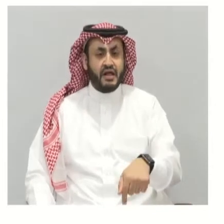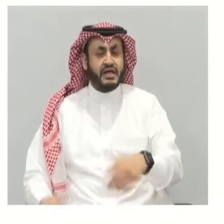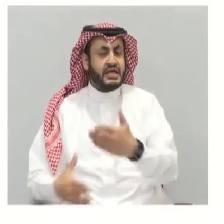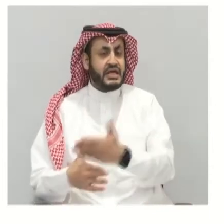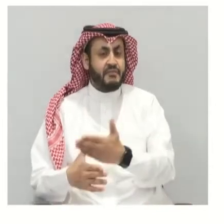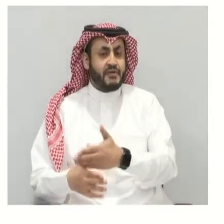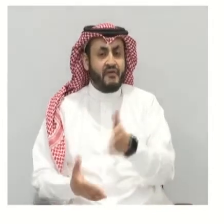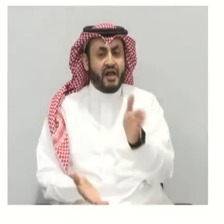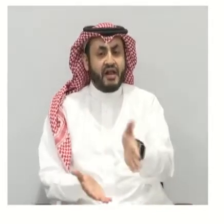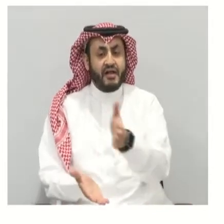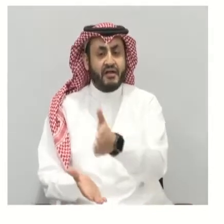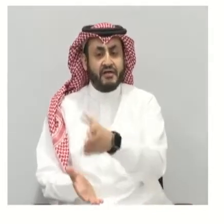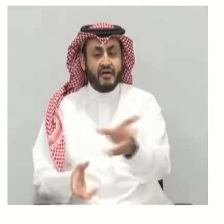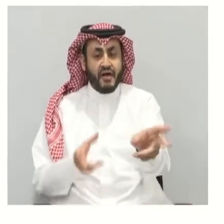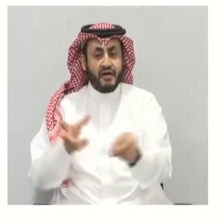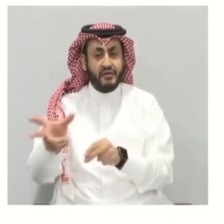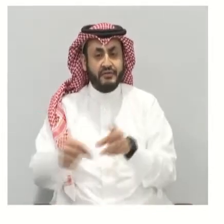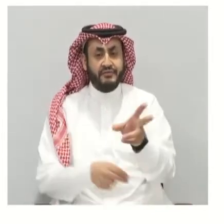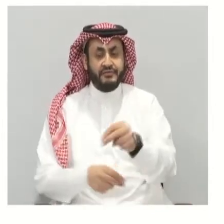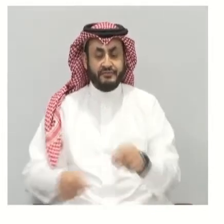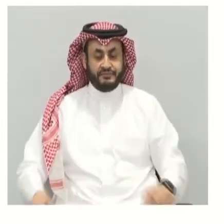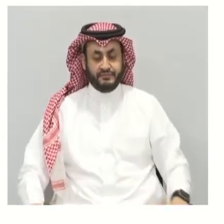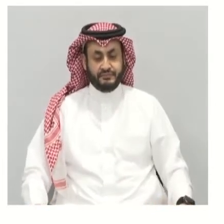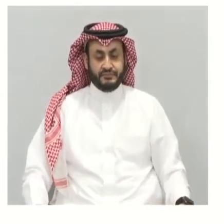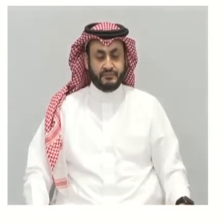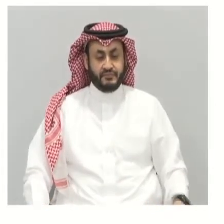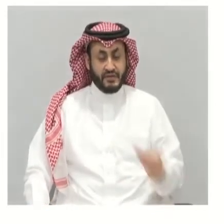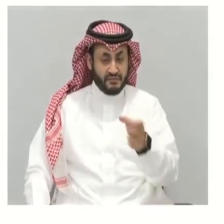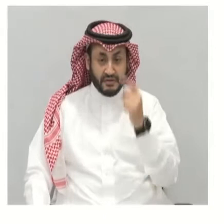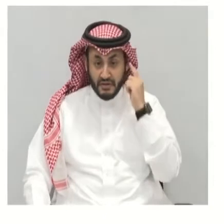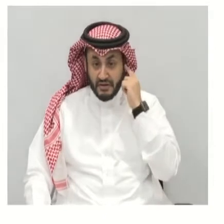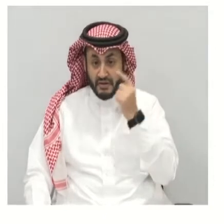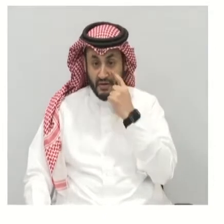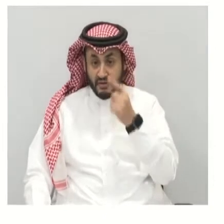selection for a coming tournament.